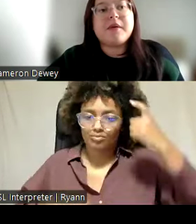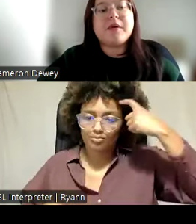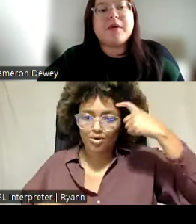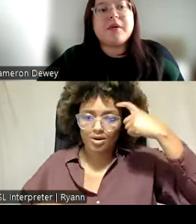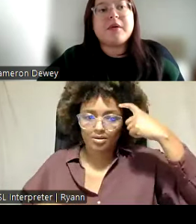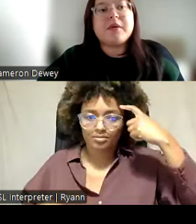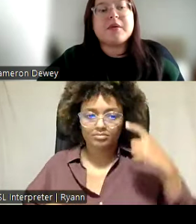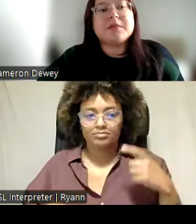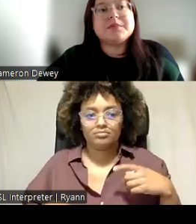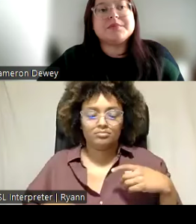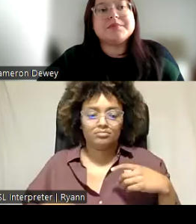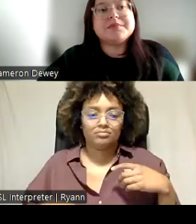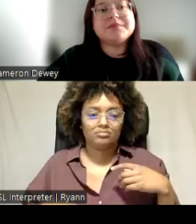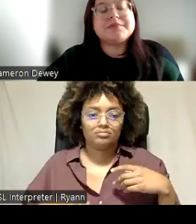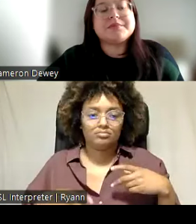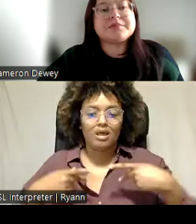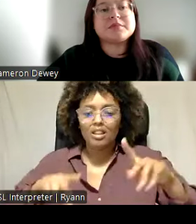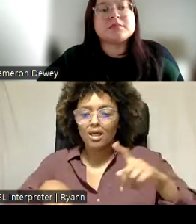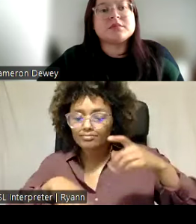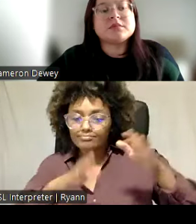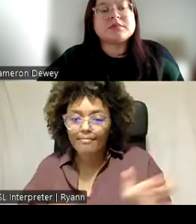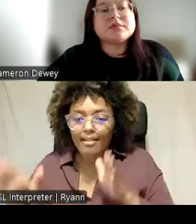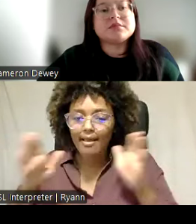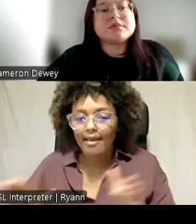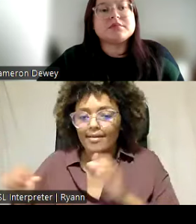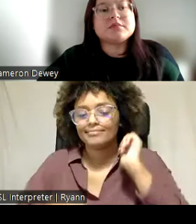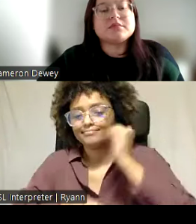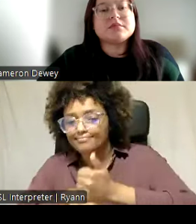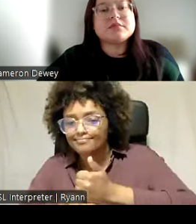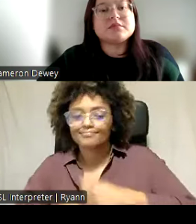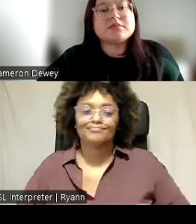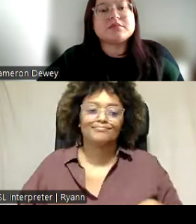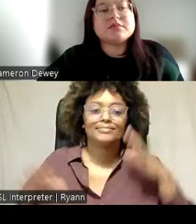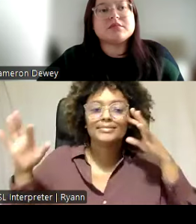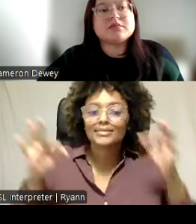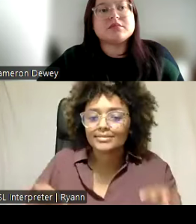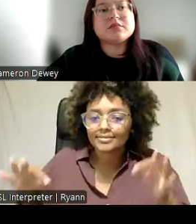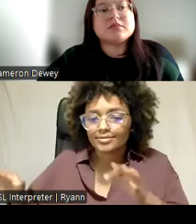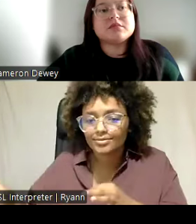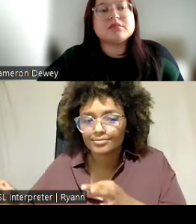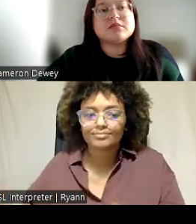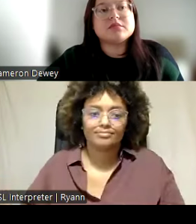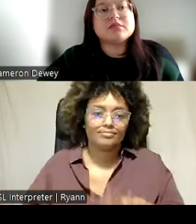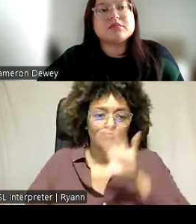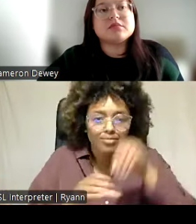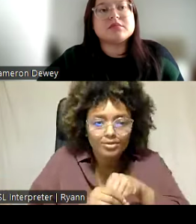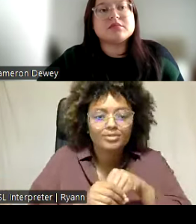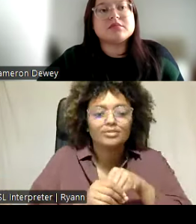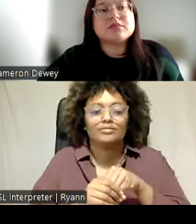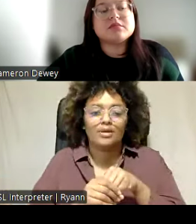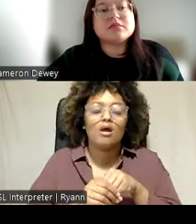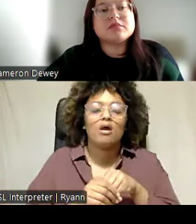set, participate in decision making, that sort of thing. For example, it's activated for you guys right